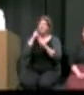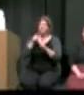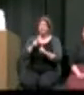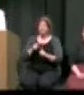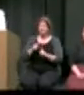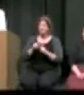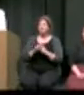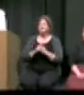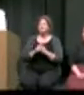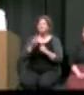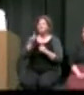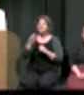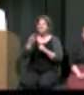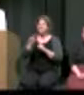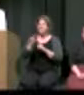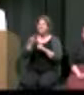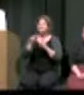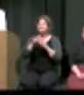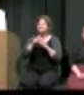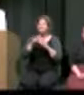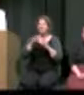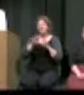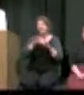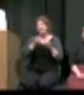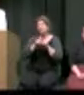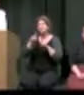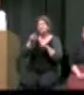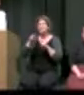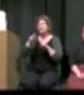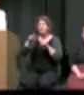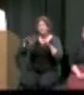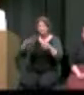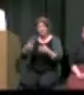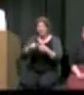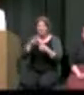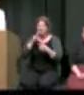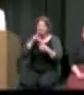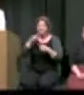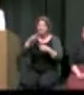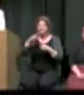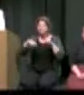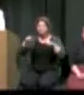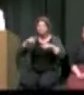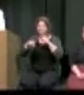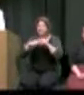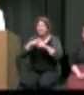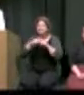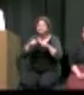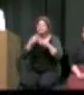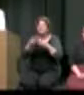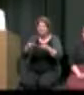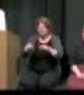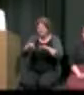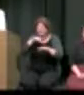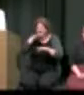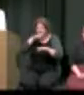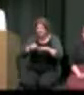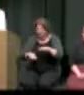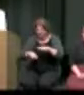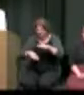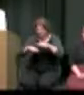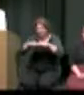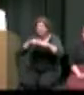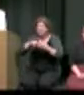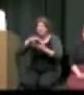dam pool itself. So throughout the dam pool, there's varying levels of water present as well as sediment present. And the actual sediment that's needed to be